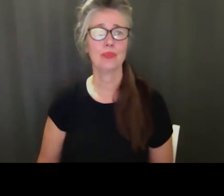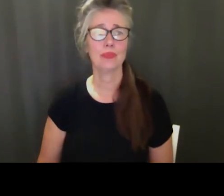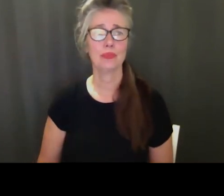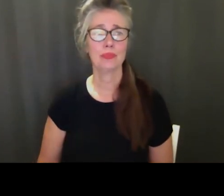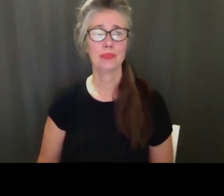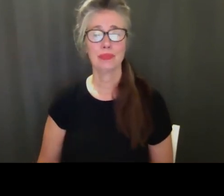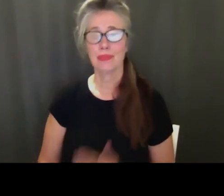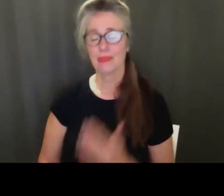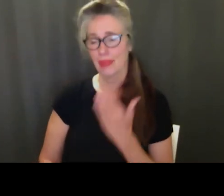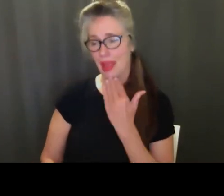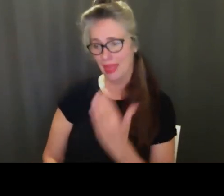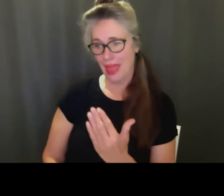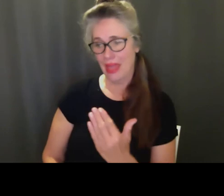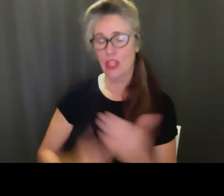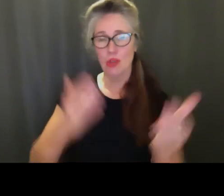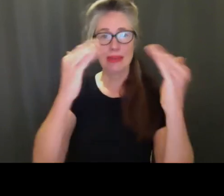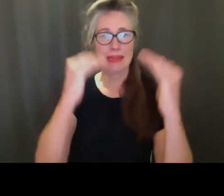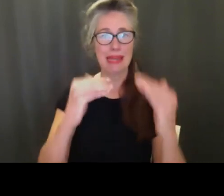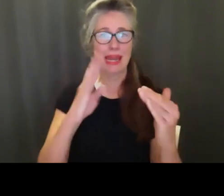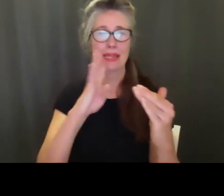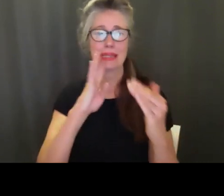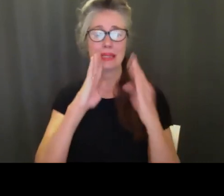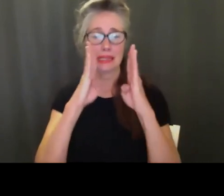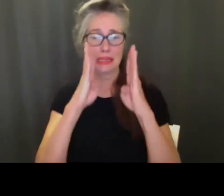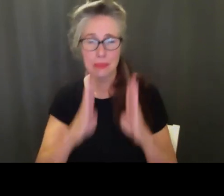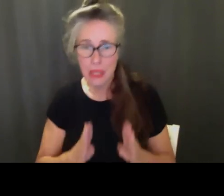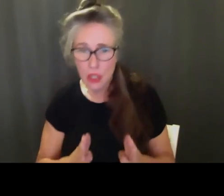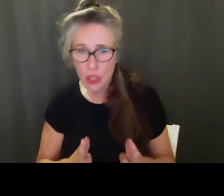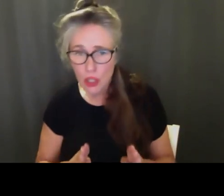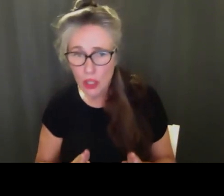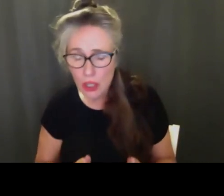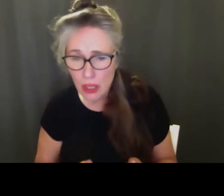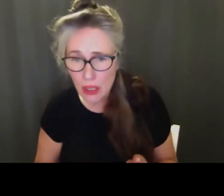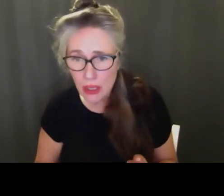Thank you. Our next speaker is Lay Tep.